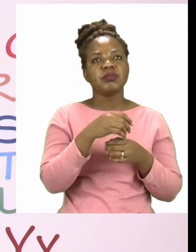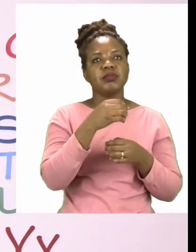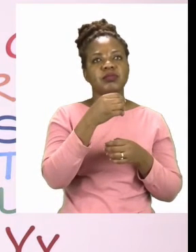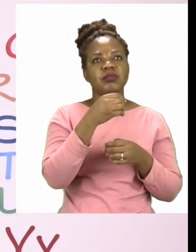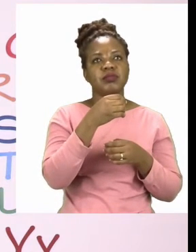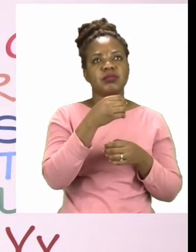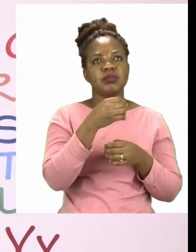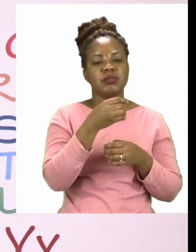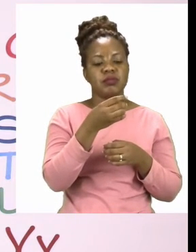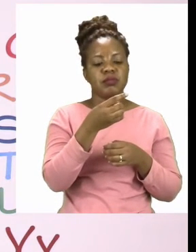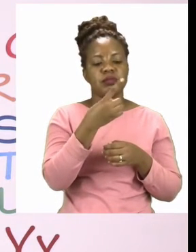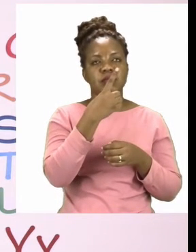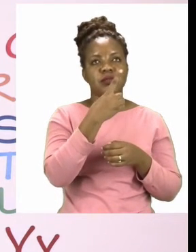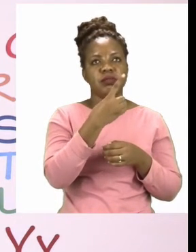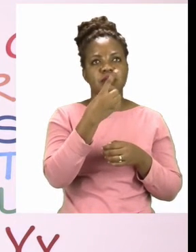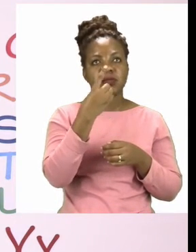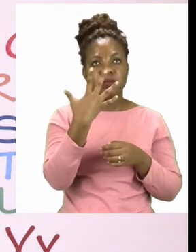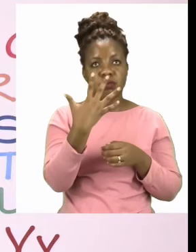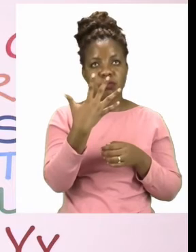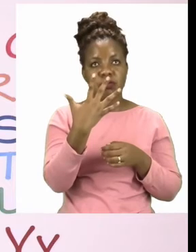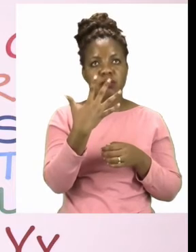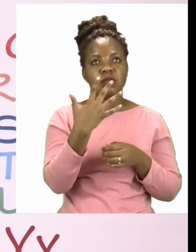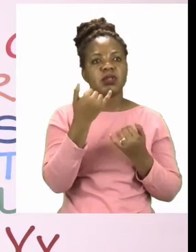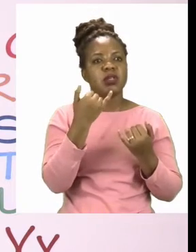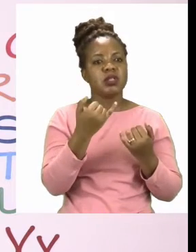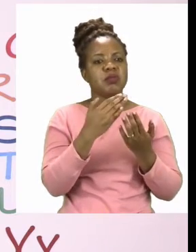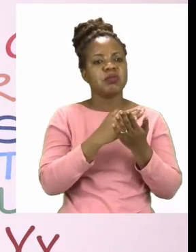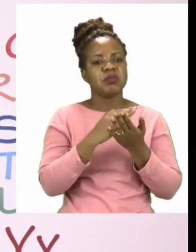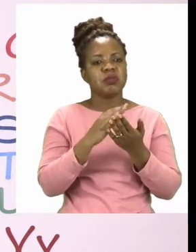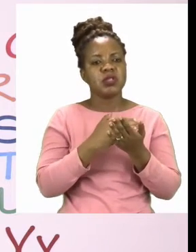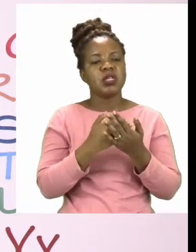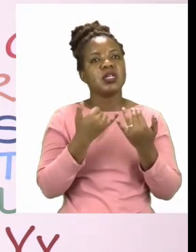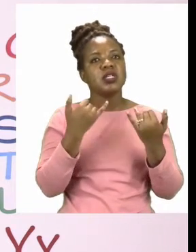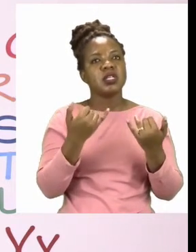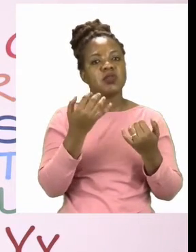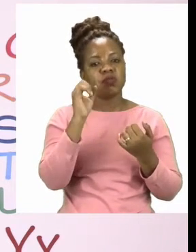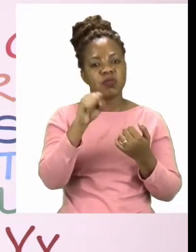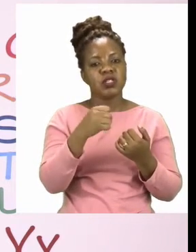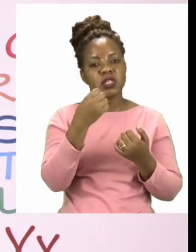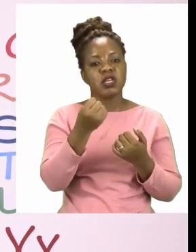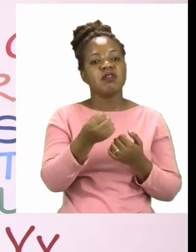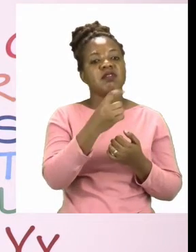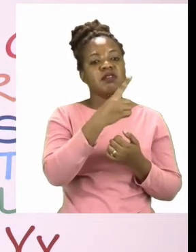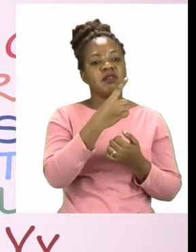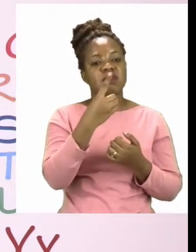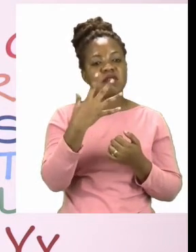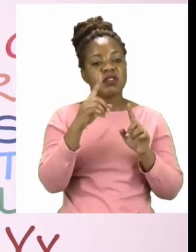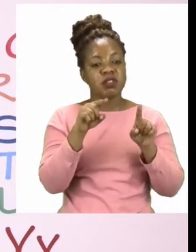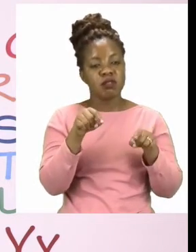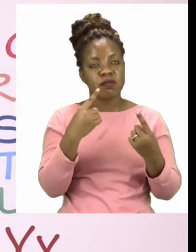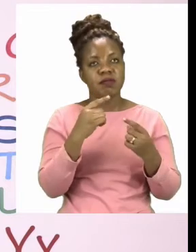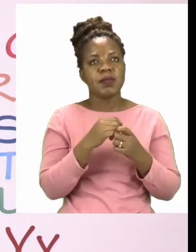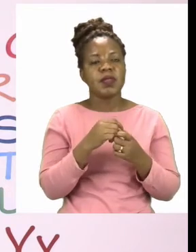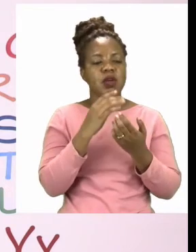thing I need is 15 counters. I have 15 counters with me, and we want to